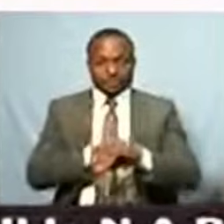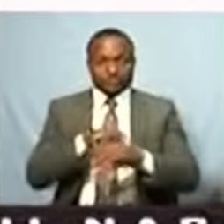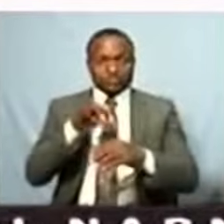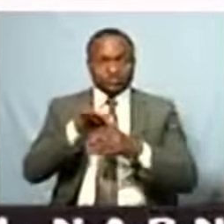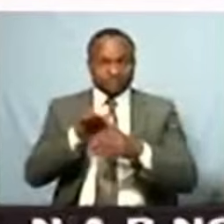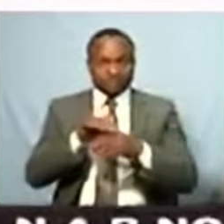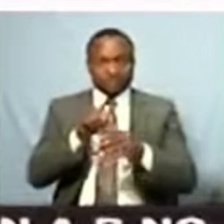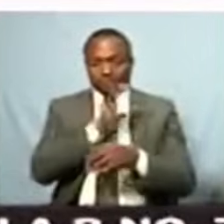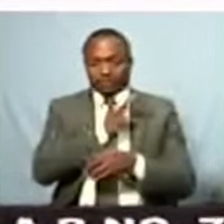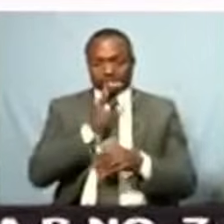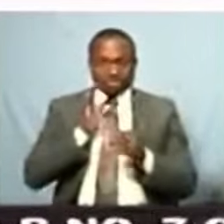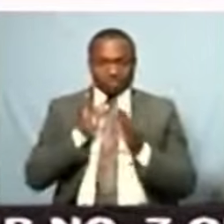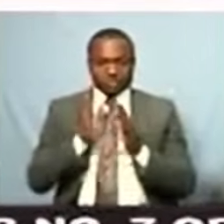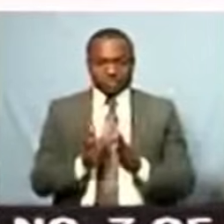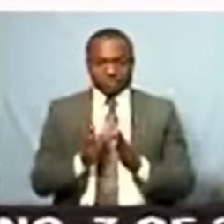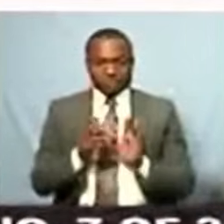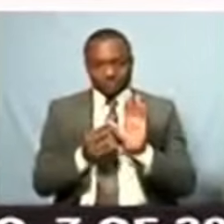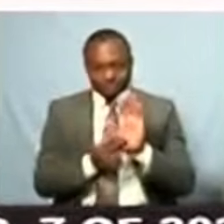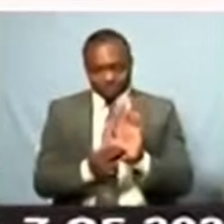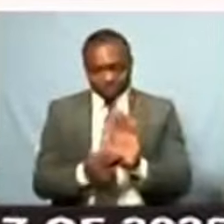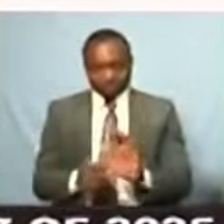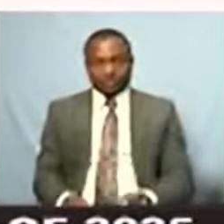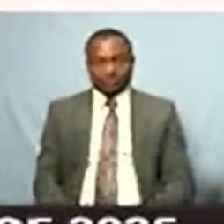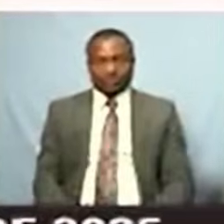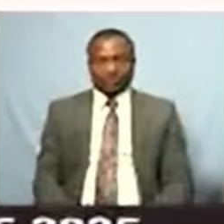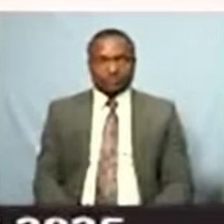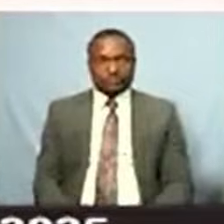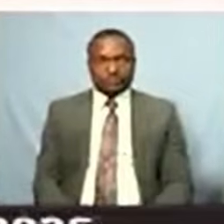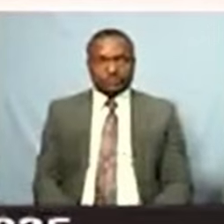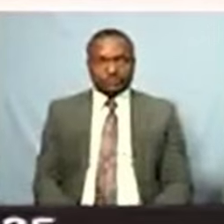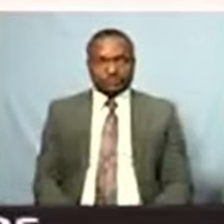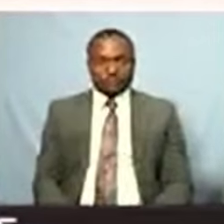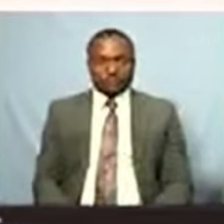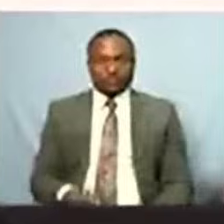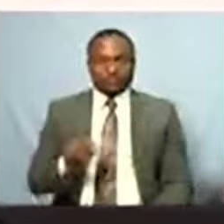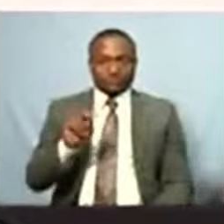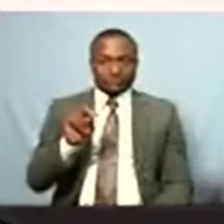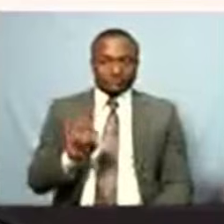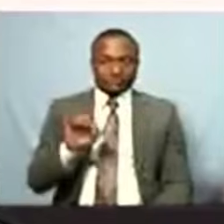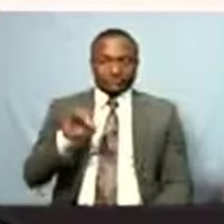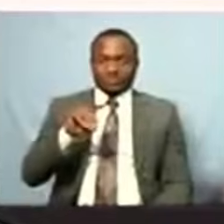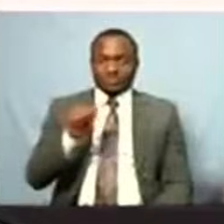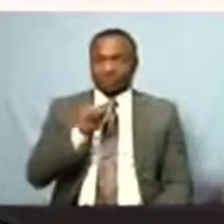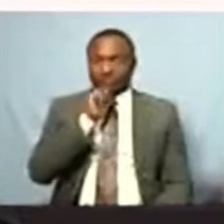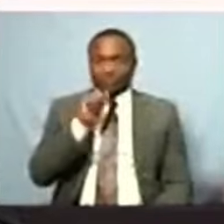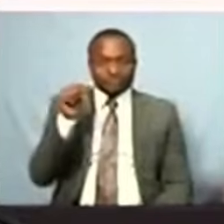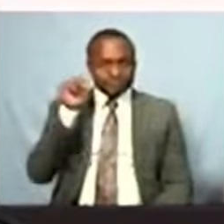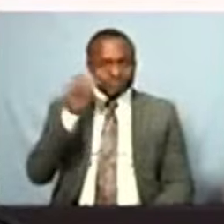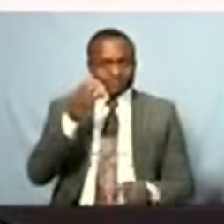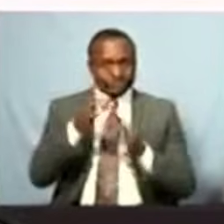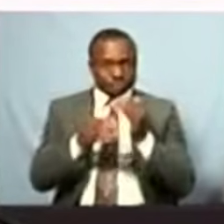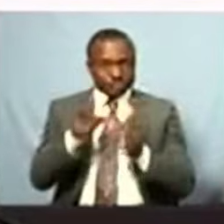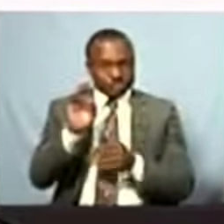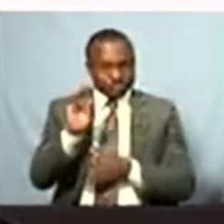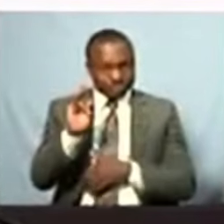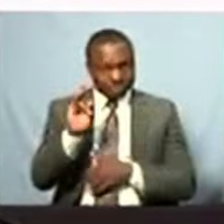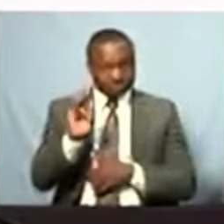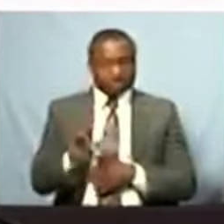for councillors as prescribed. Also, NIPA does not object to clause